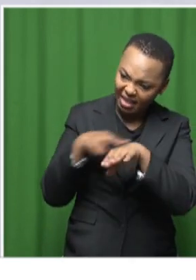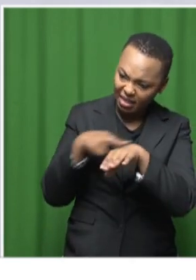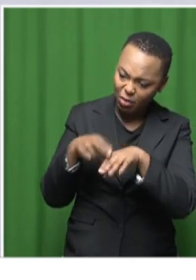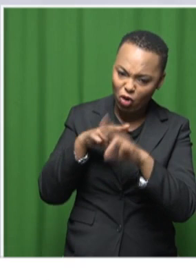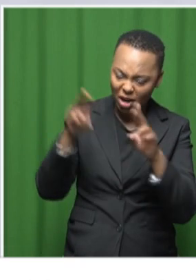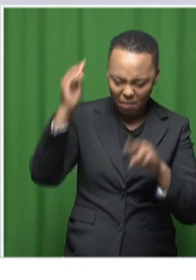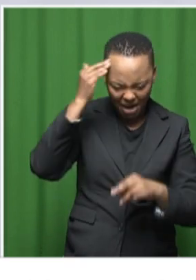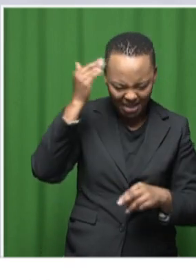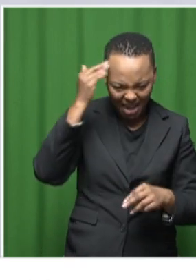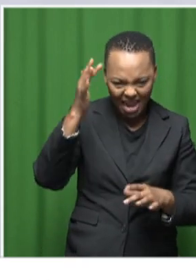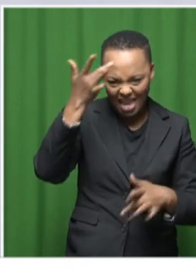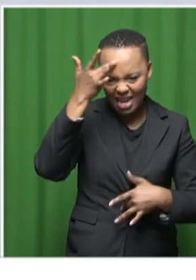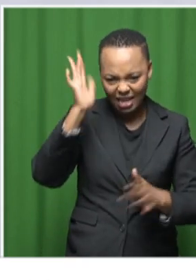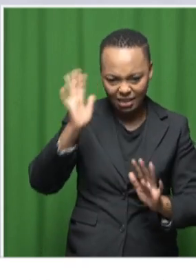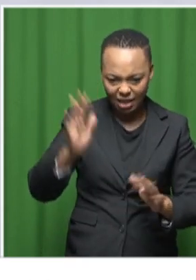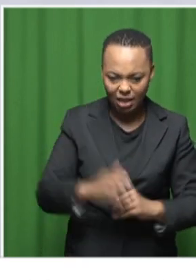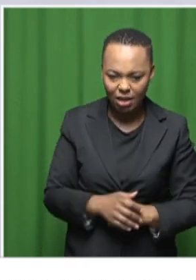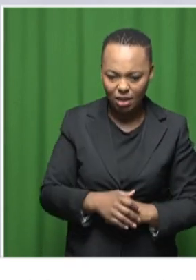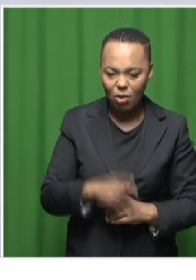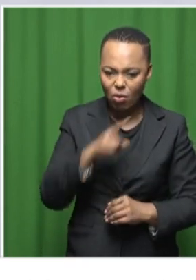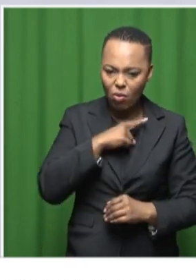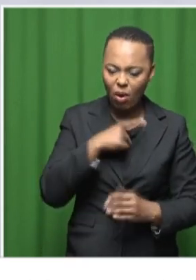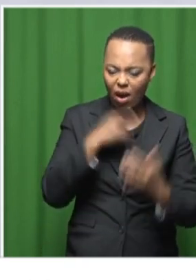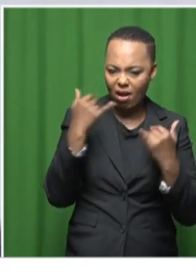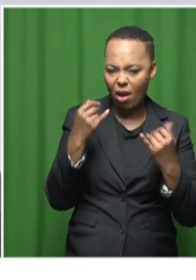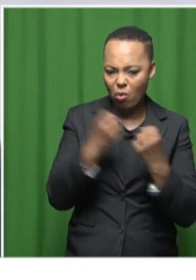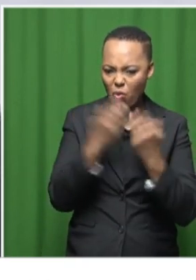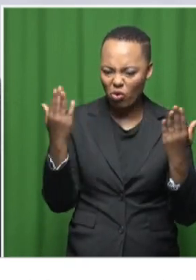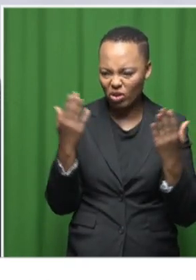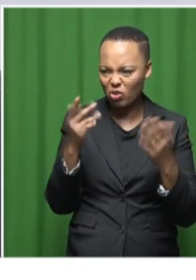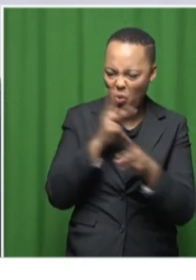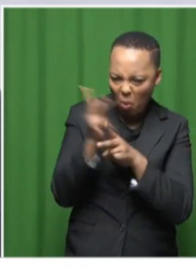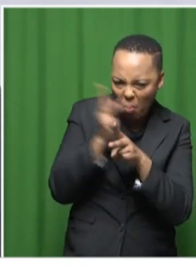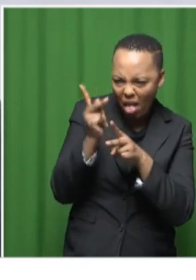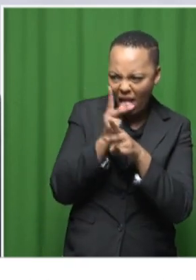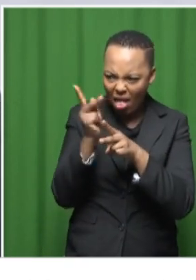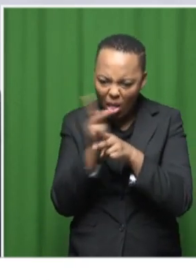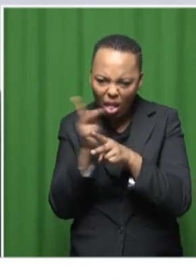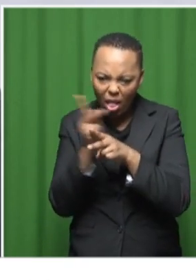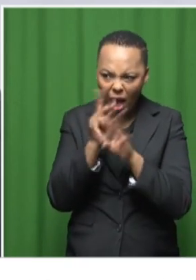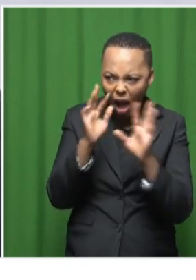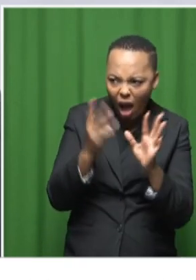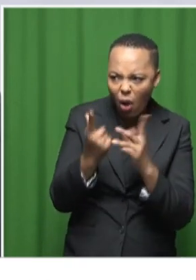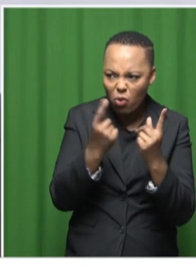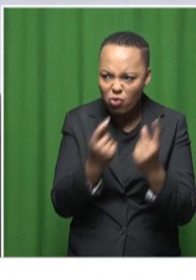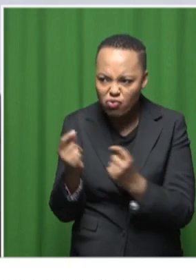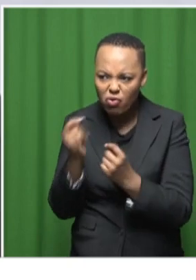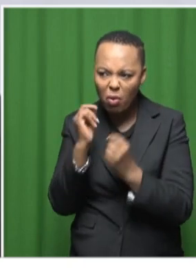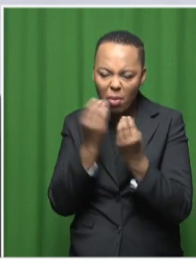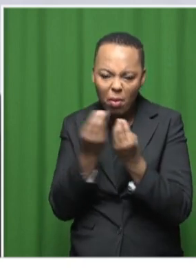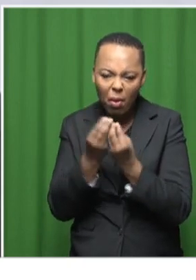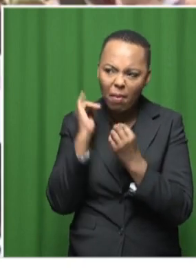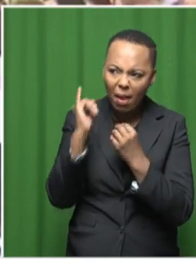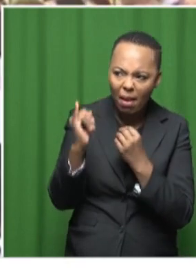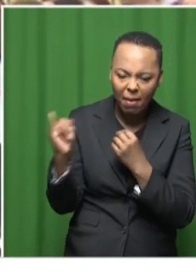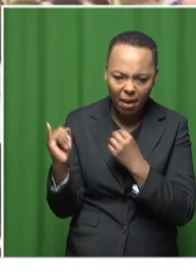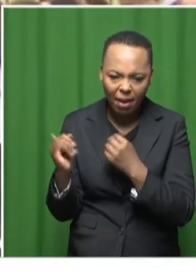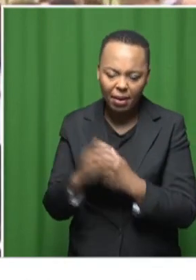illness. Perfectly planned and articulated manifestos and plans are not characteristics of the sickly or the mentally